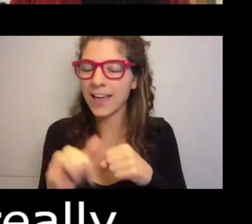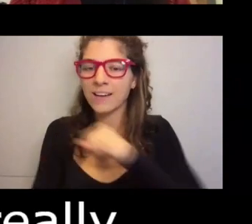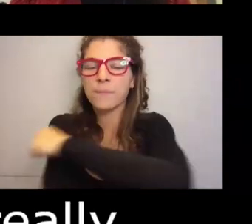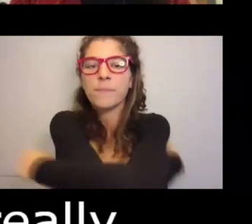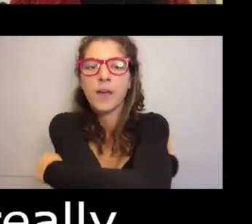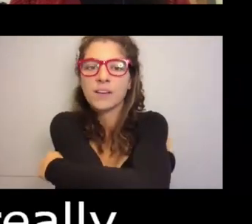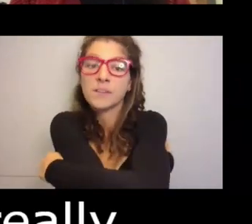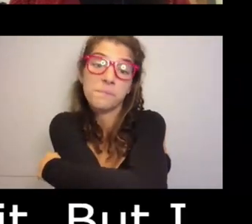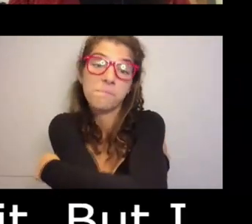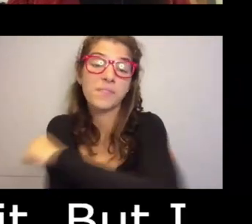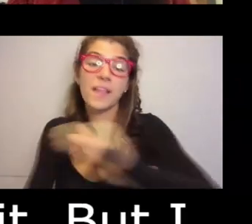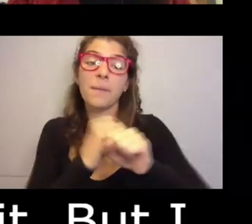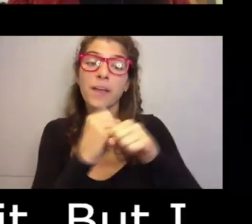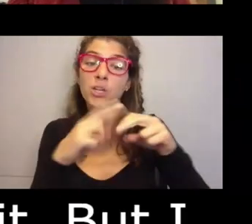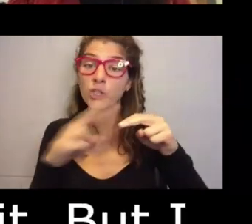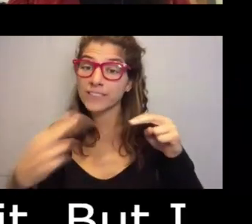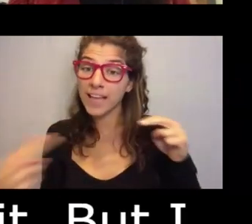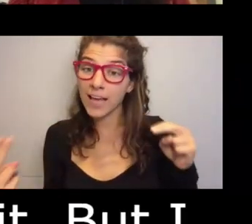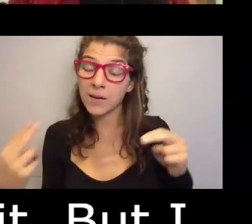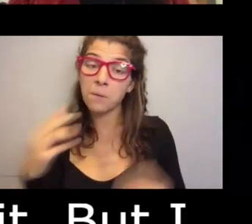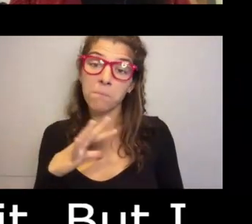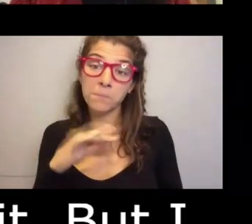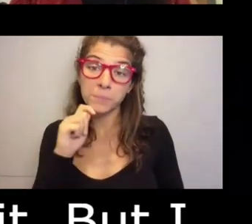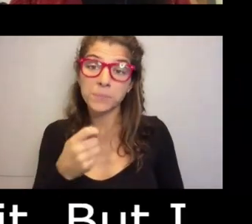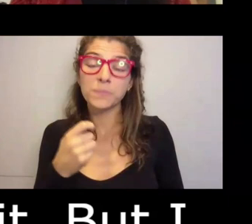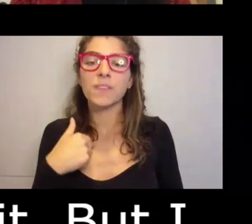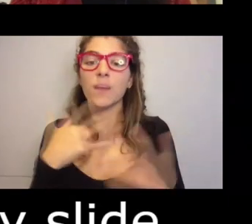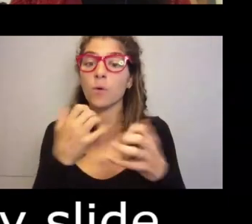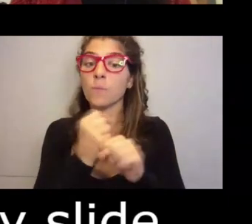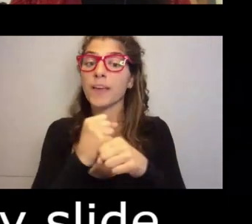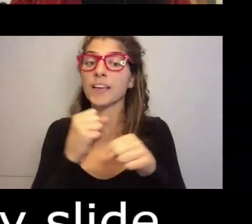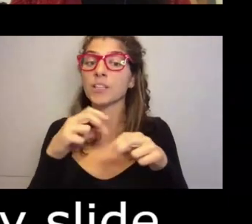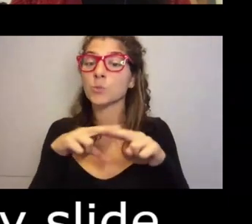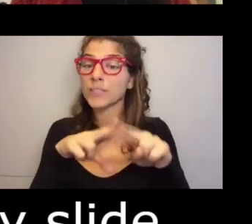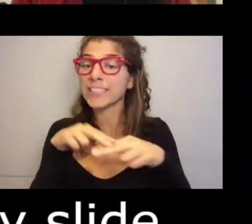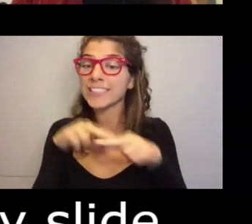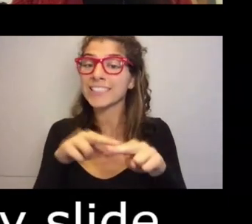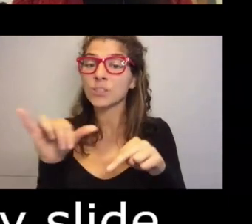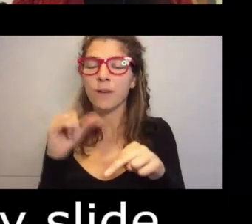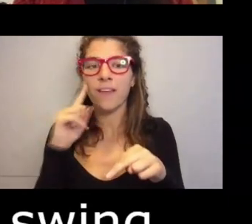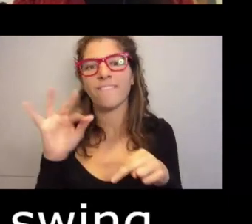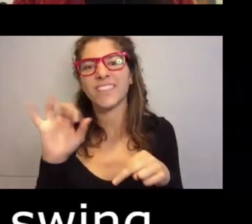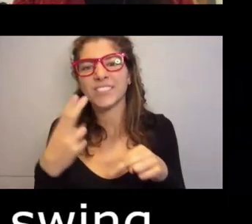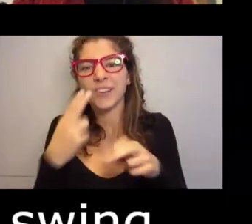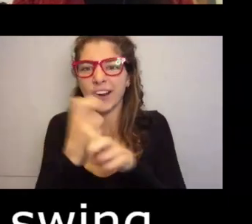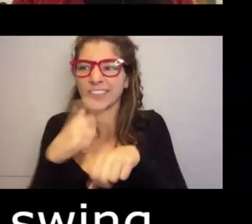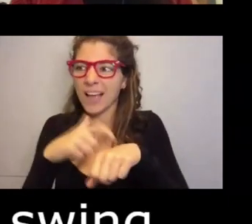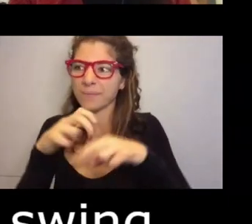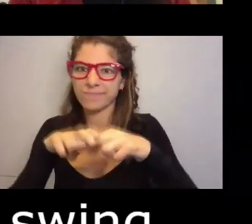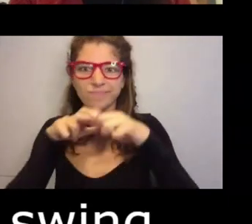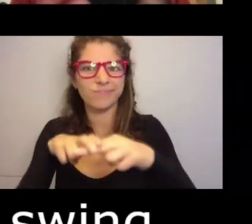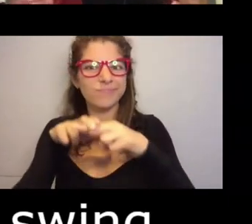able to make a curvy slide. And I did want to make a swing, but then I thought a fish might have trouble sitting on a